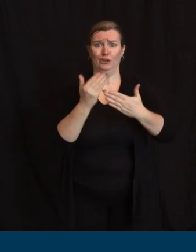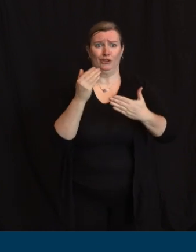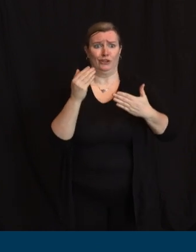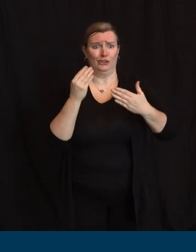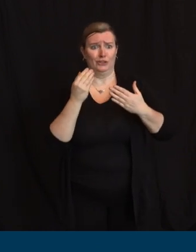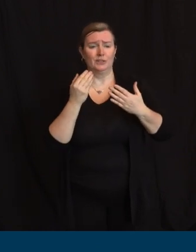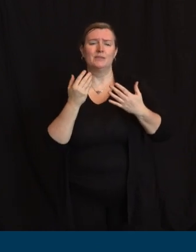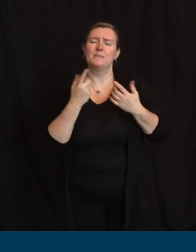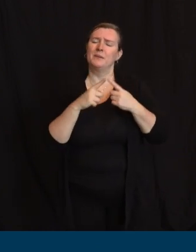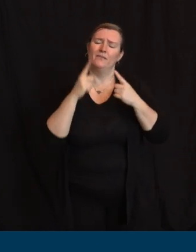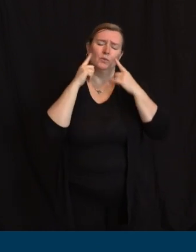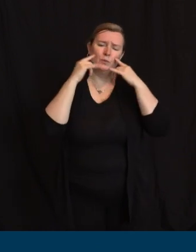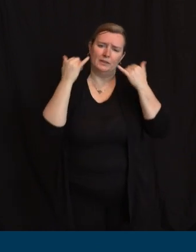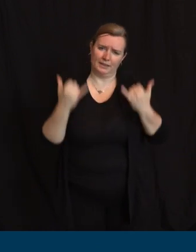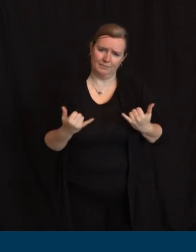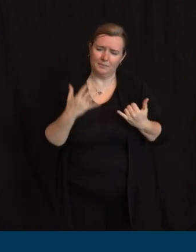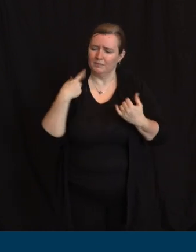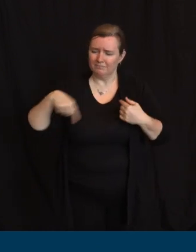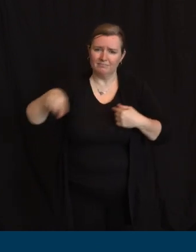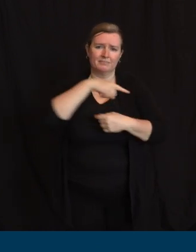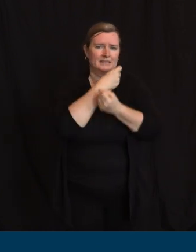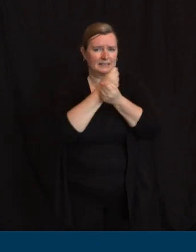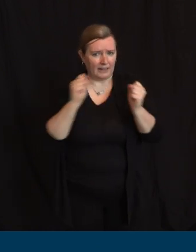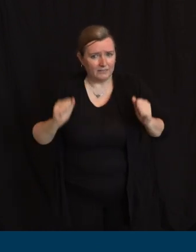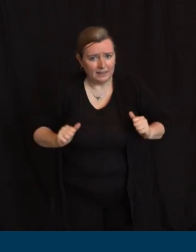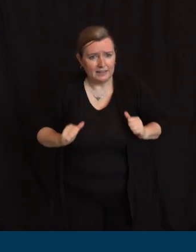we must maintain the course.